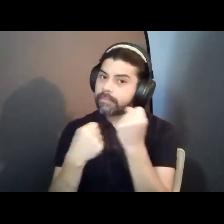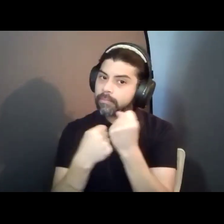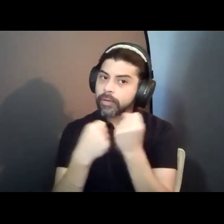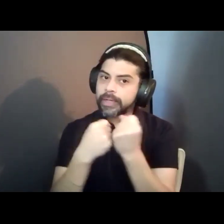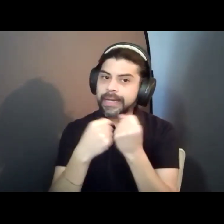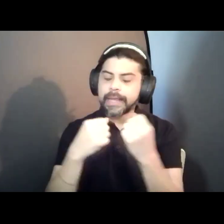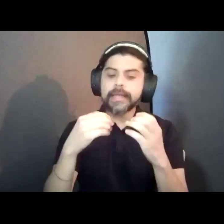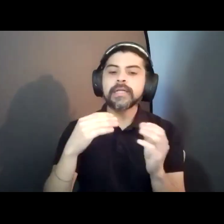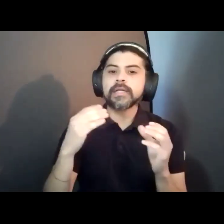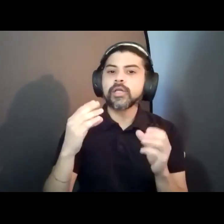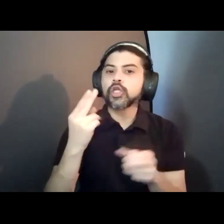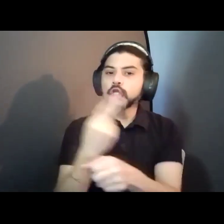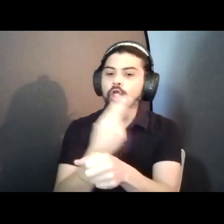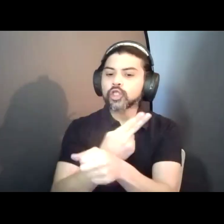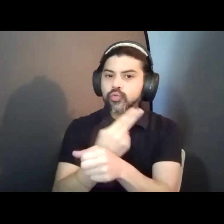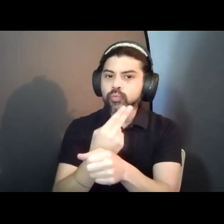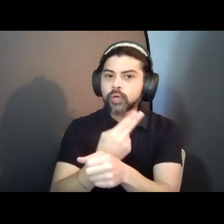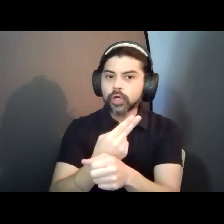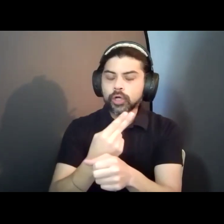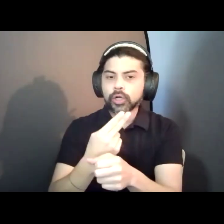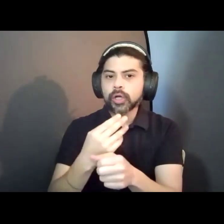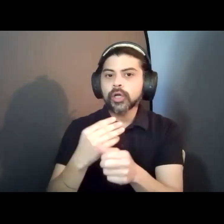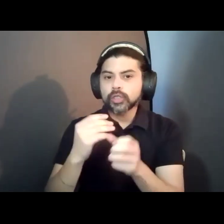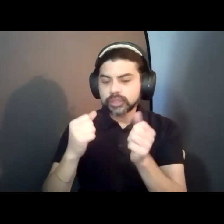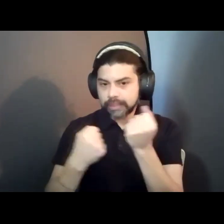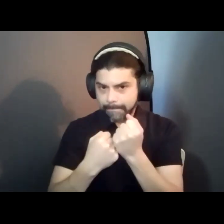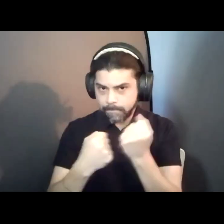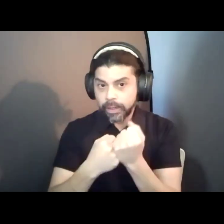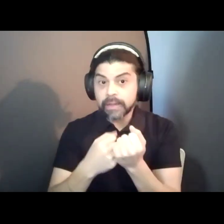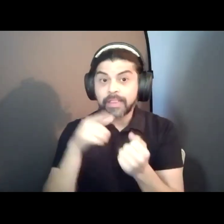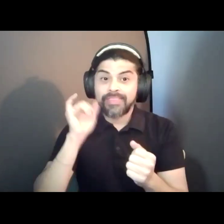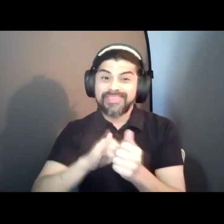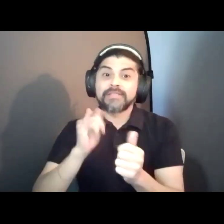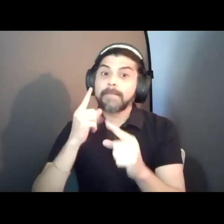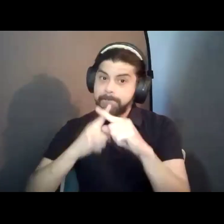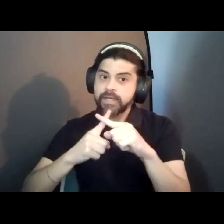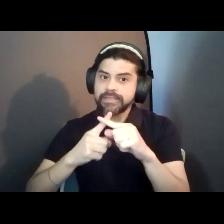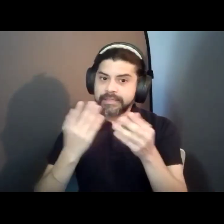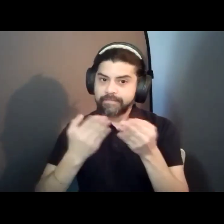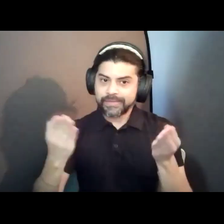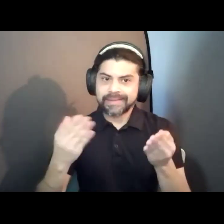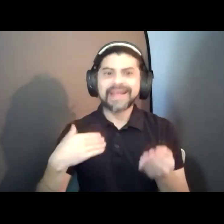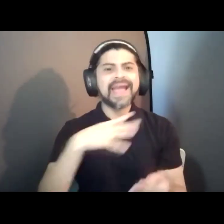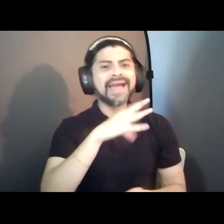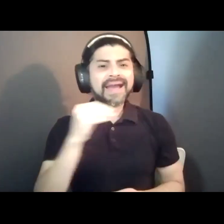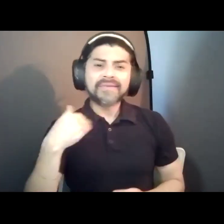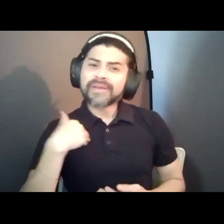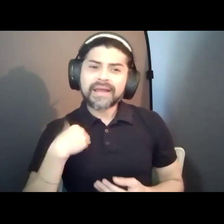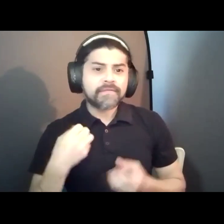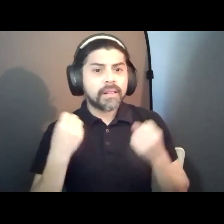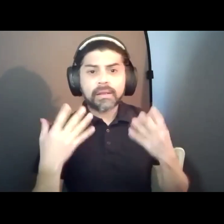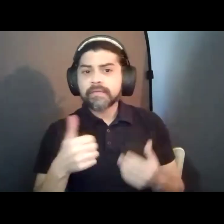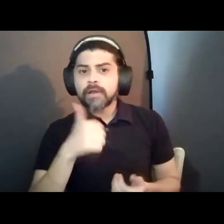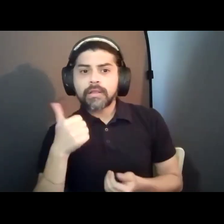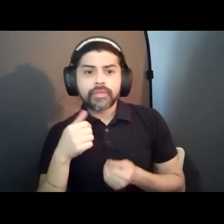education services. So that's a good, positive thing. And we do have other good, positive things to recognize,